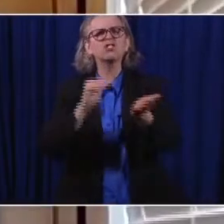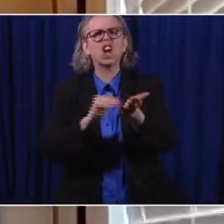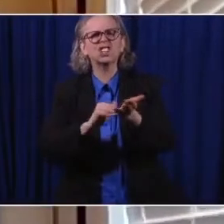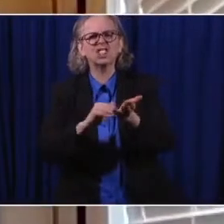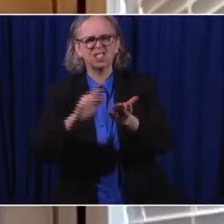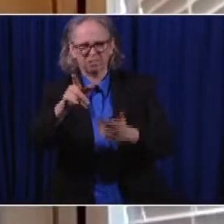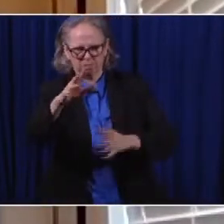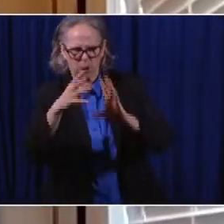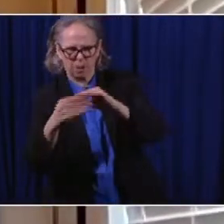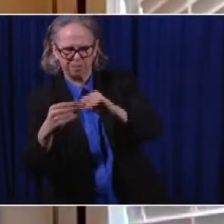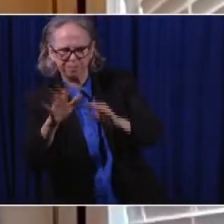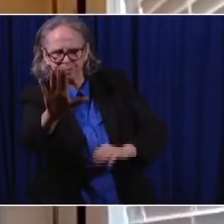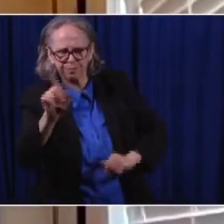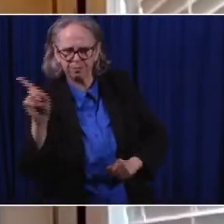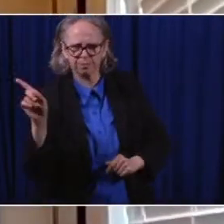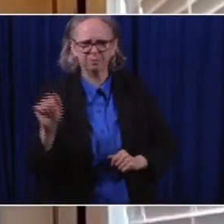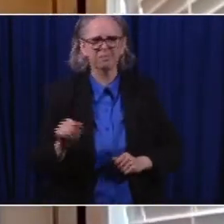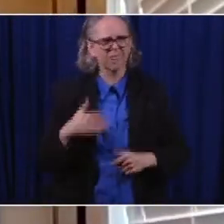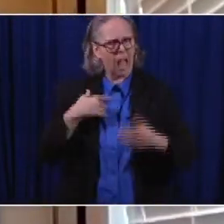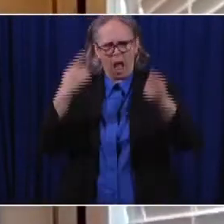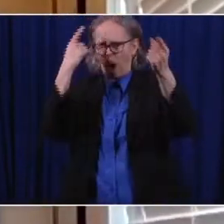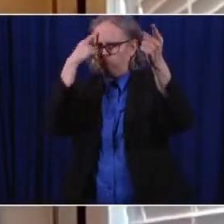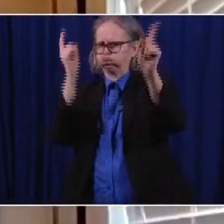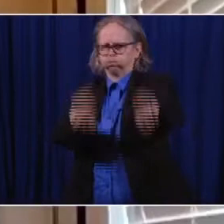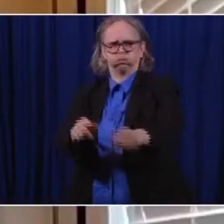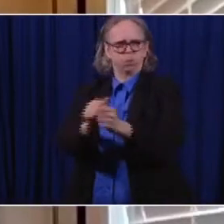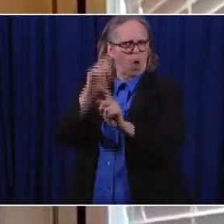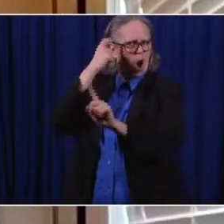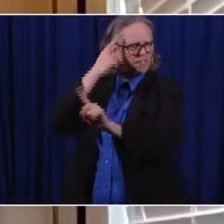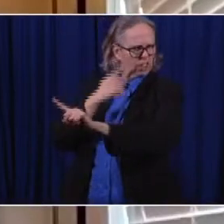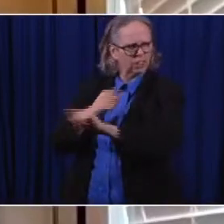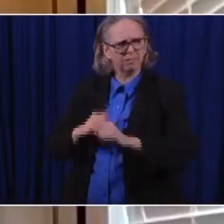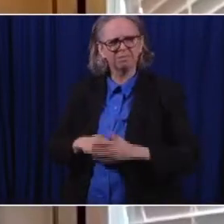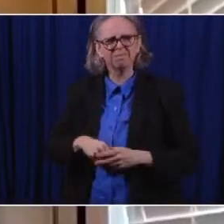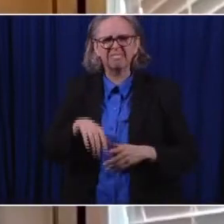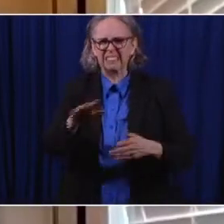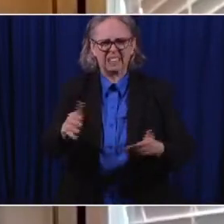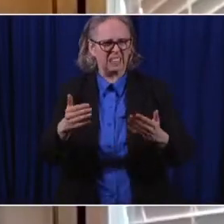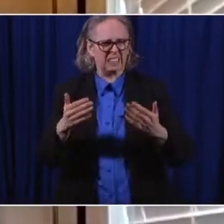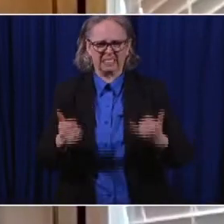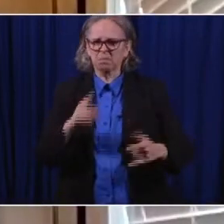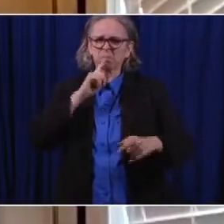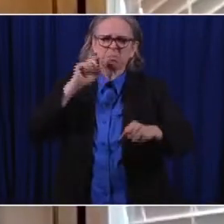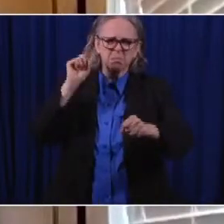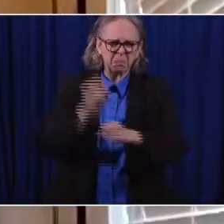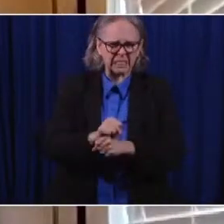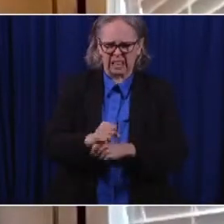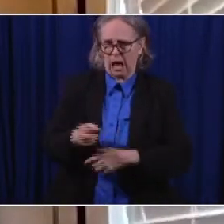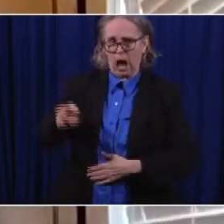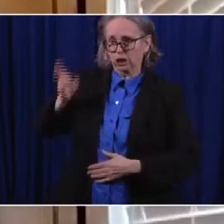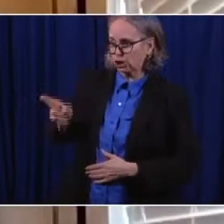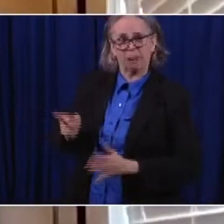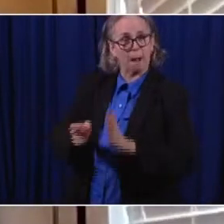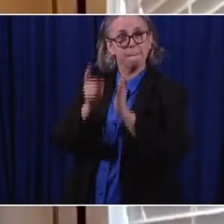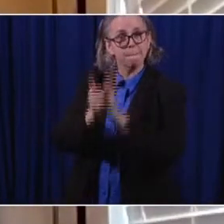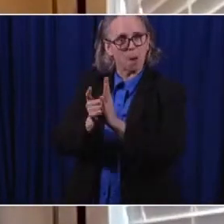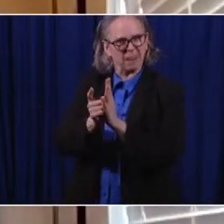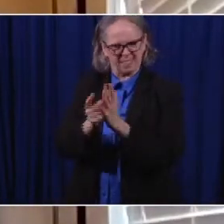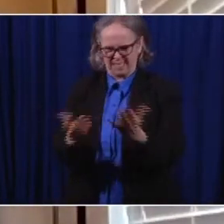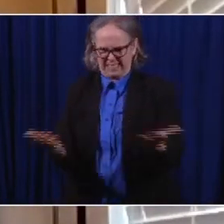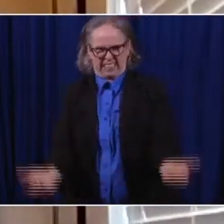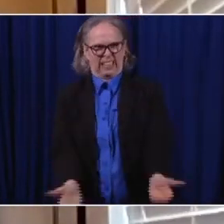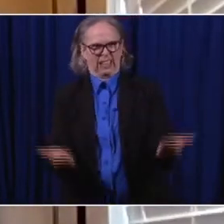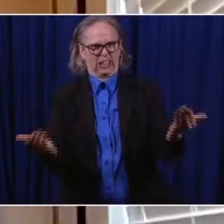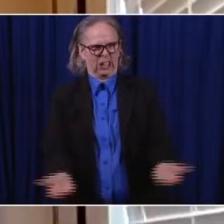I'd characterize it. This is, in fact, history in the making. Never before have 2 effective vaccines